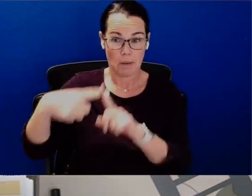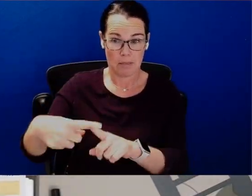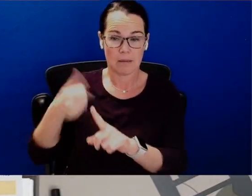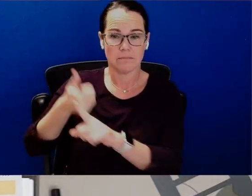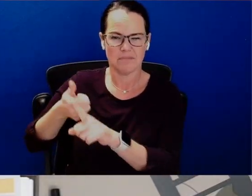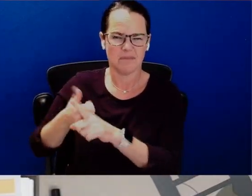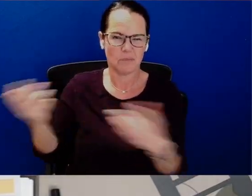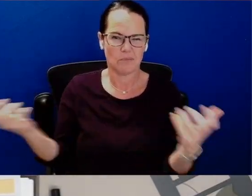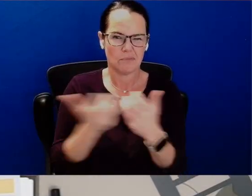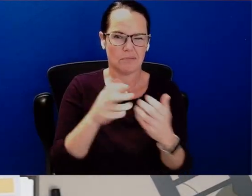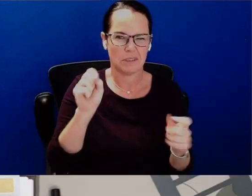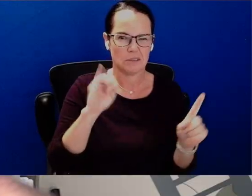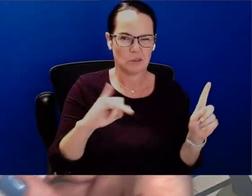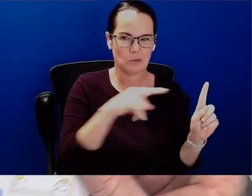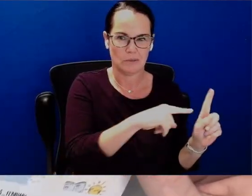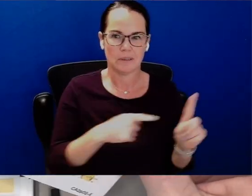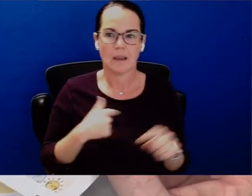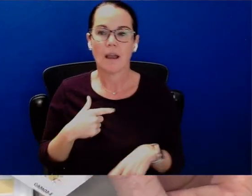got the washi.